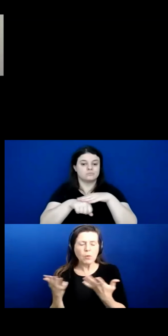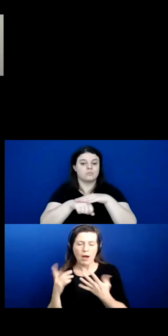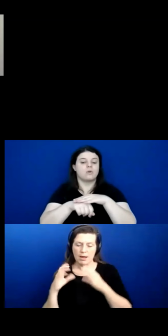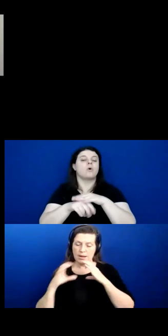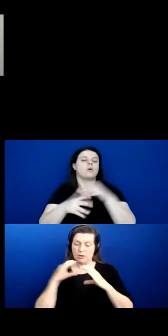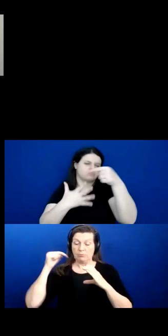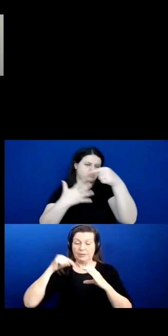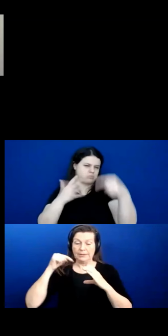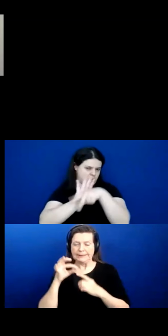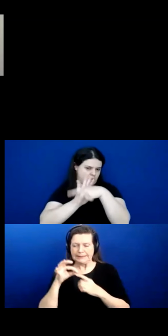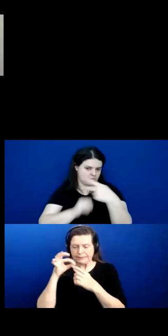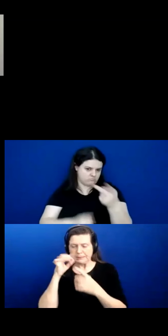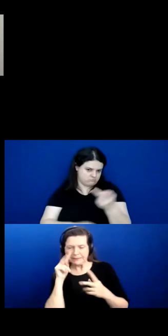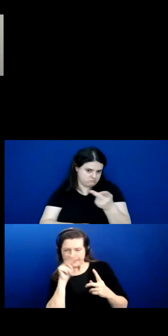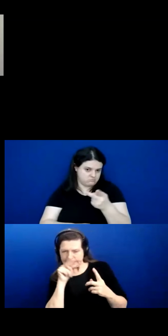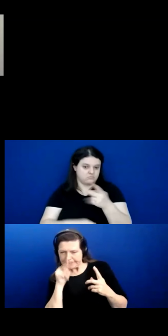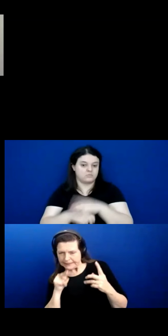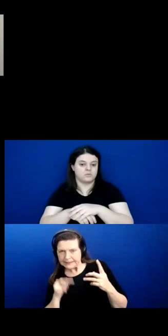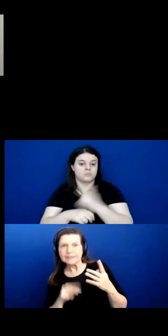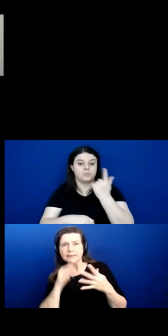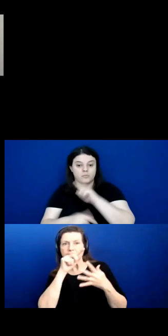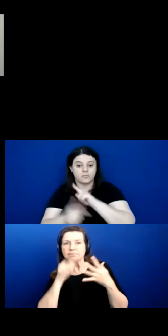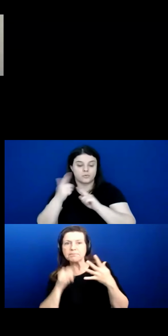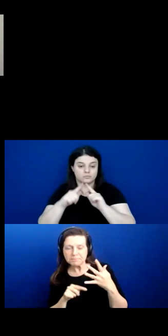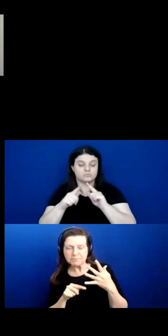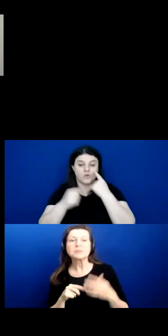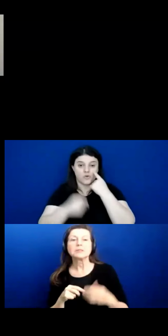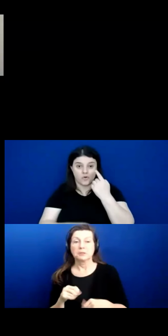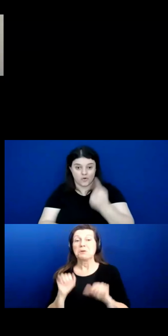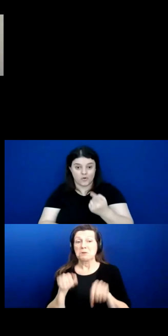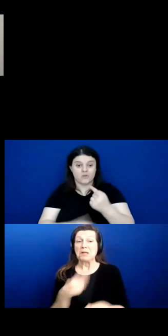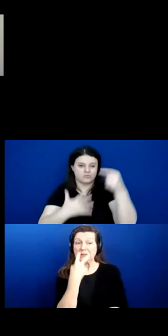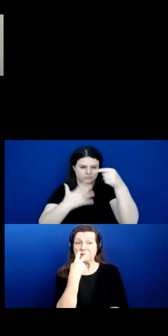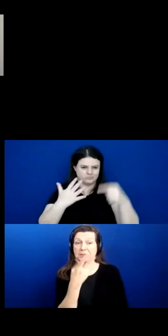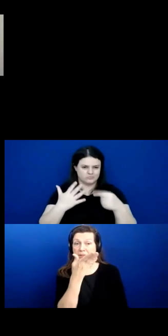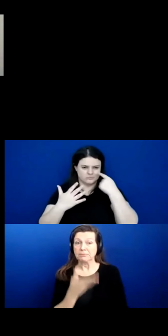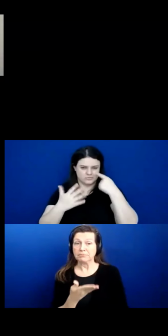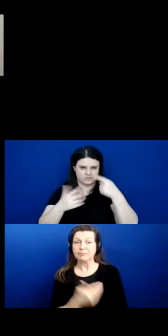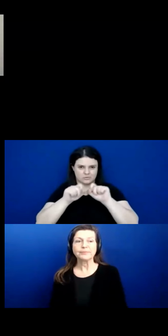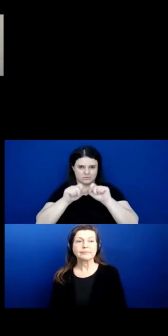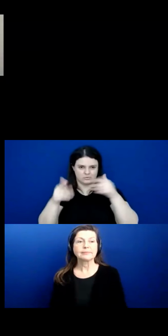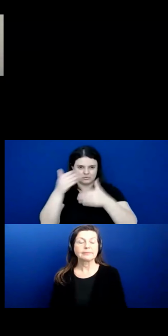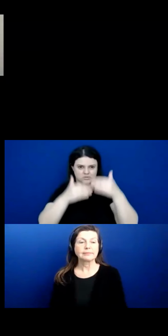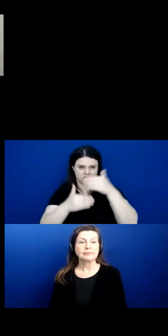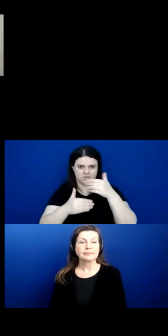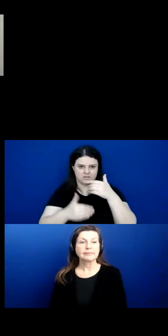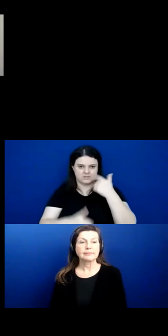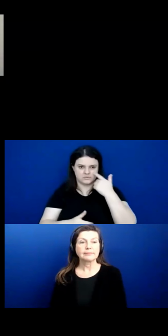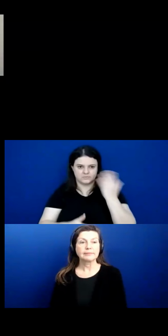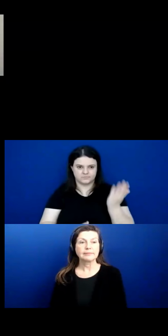aspects that were selected as intervention targets. And you can see these aspects here on the slide.